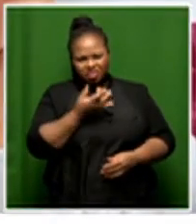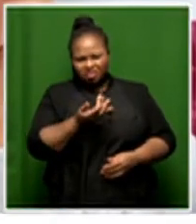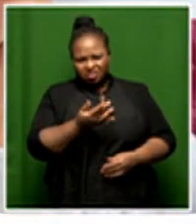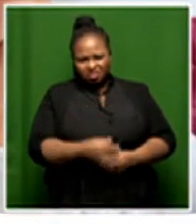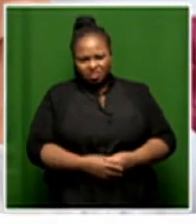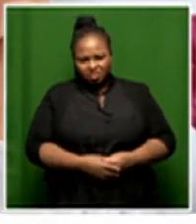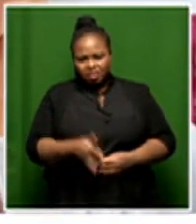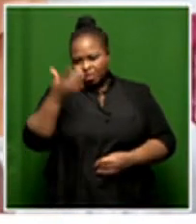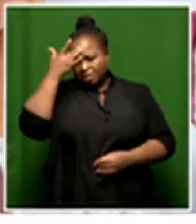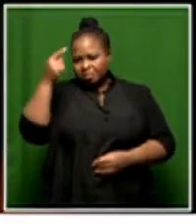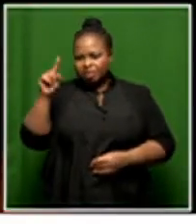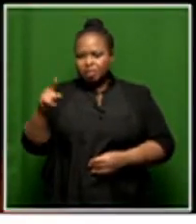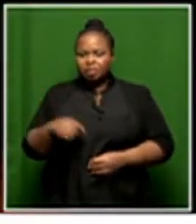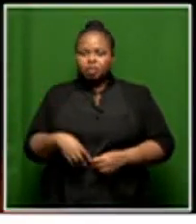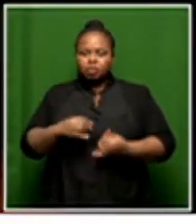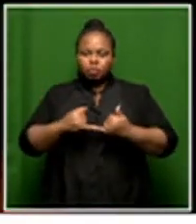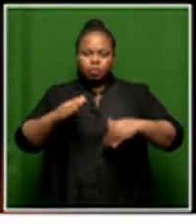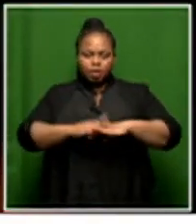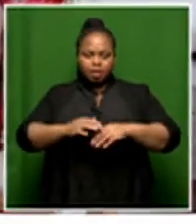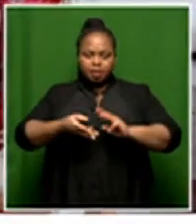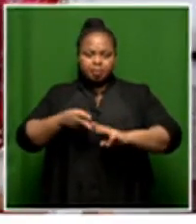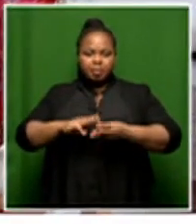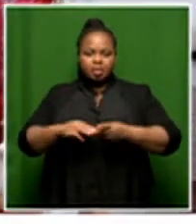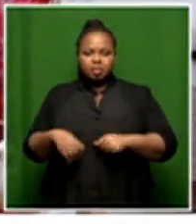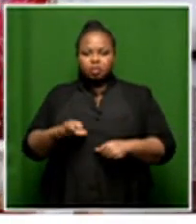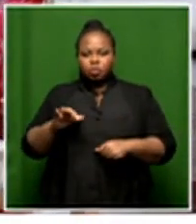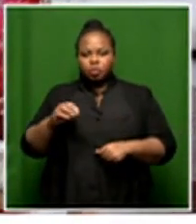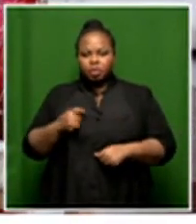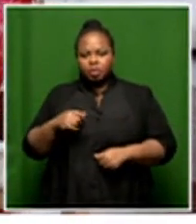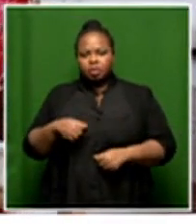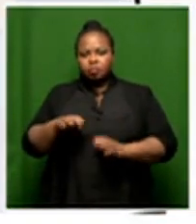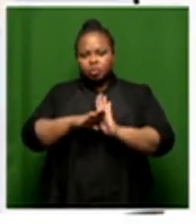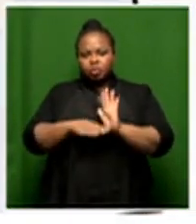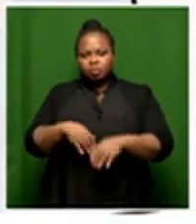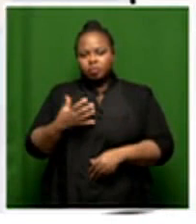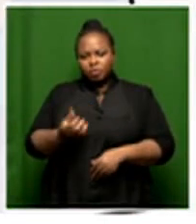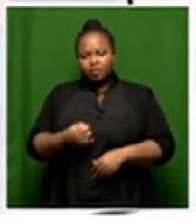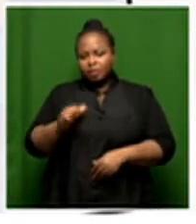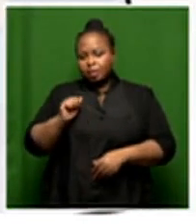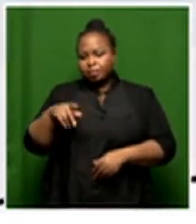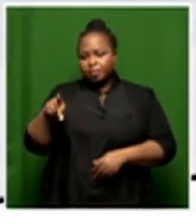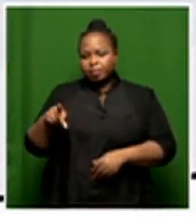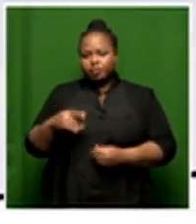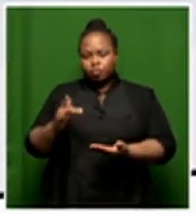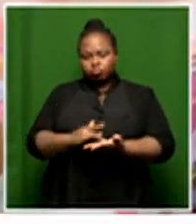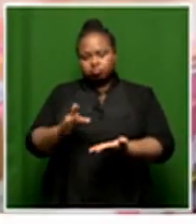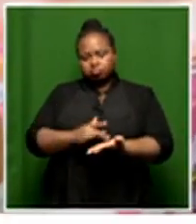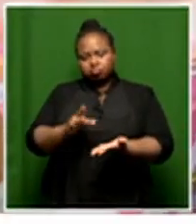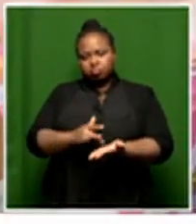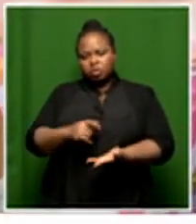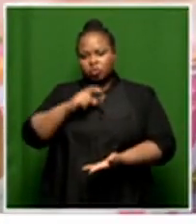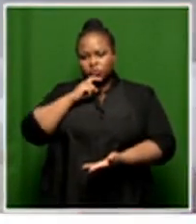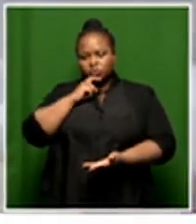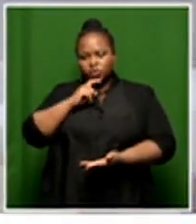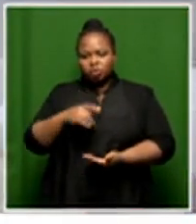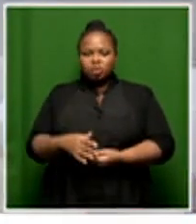So Smartick is an online maths and coding program. We have an app that is optimized for a tablet as well as a